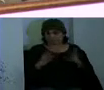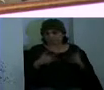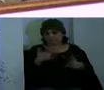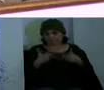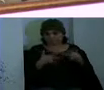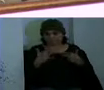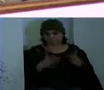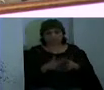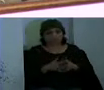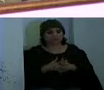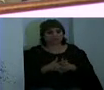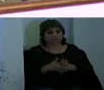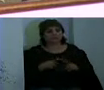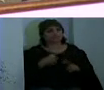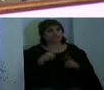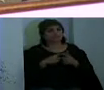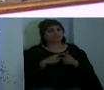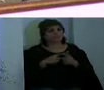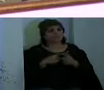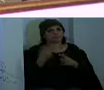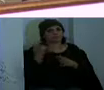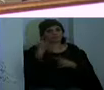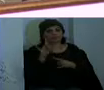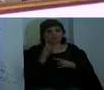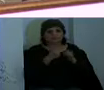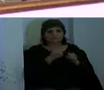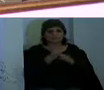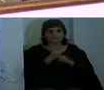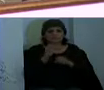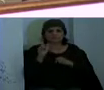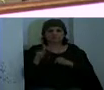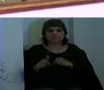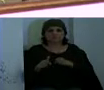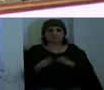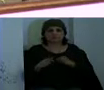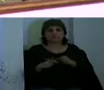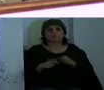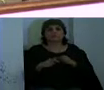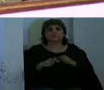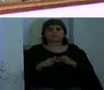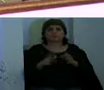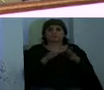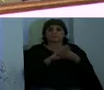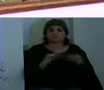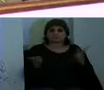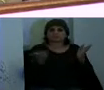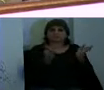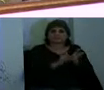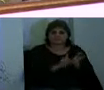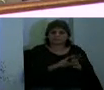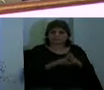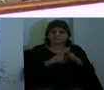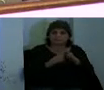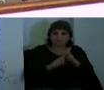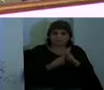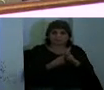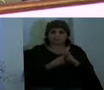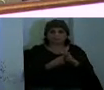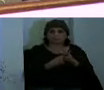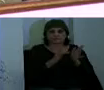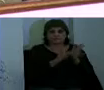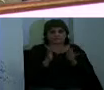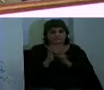story picks up again. 18 years later, Jesus goes to the Jordan River to be